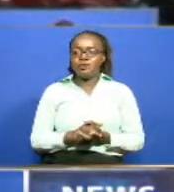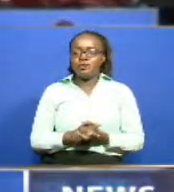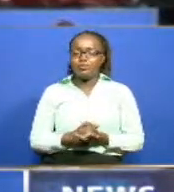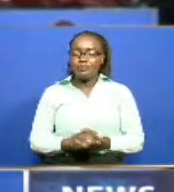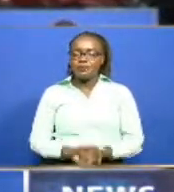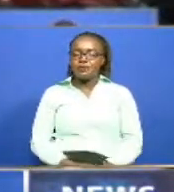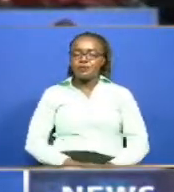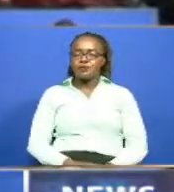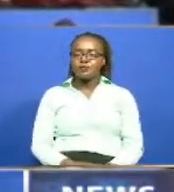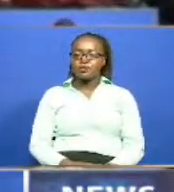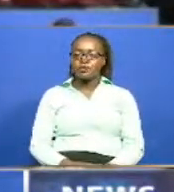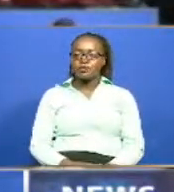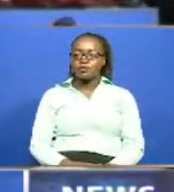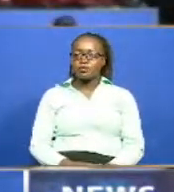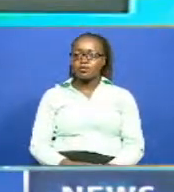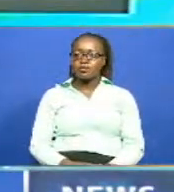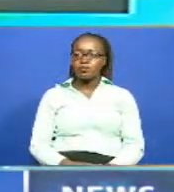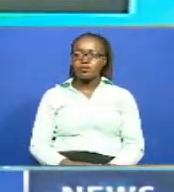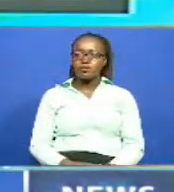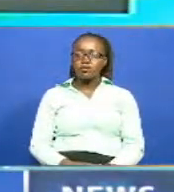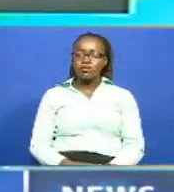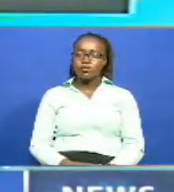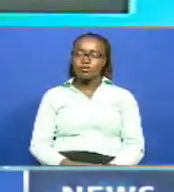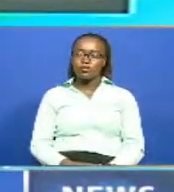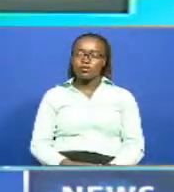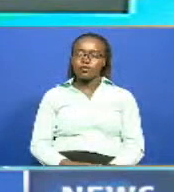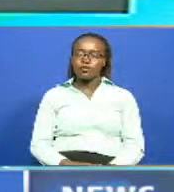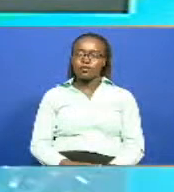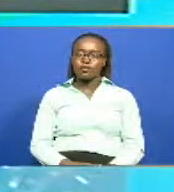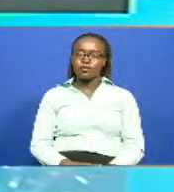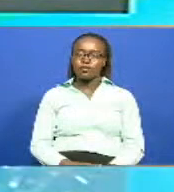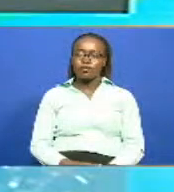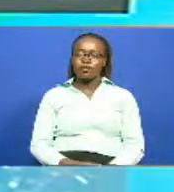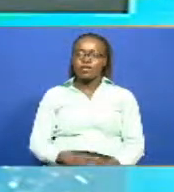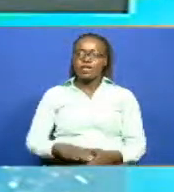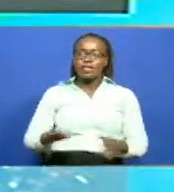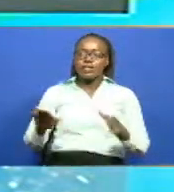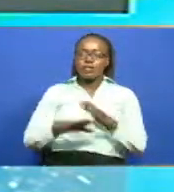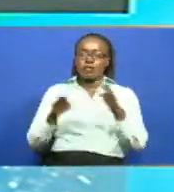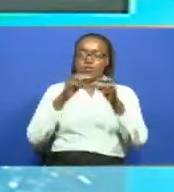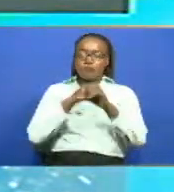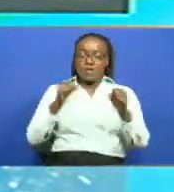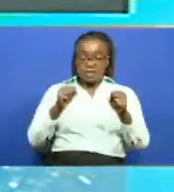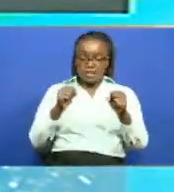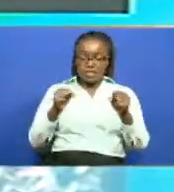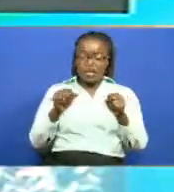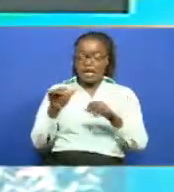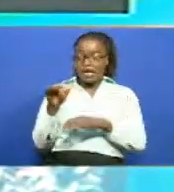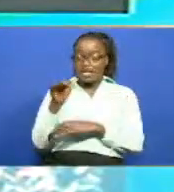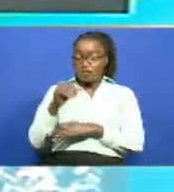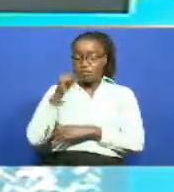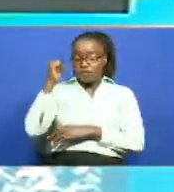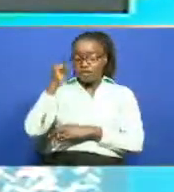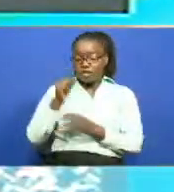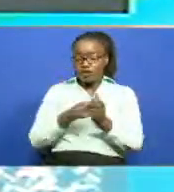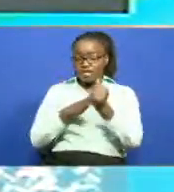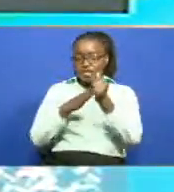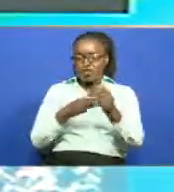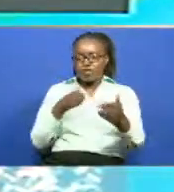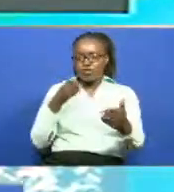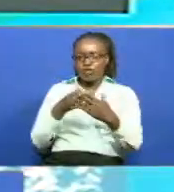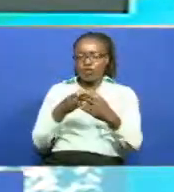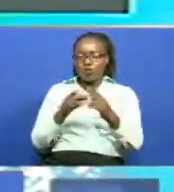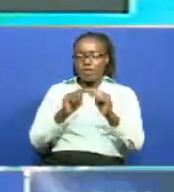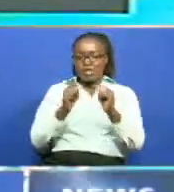1 News, I'm Gladys Mungai. Deputy President William Ruto has urged political leaders to shun tribalism